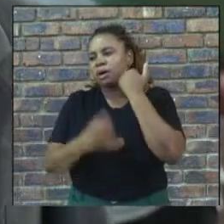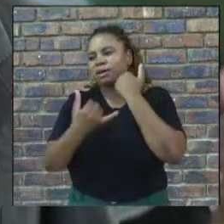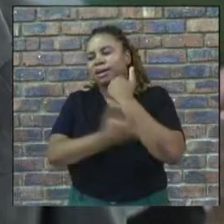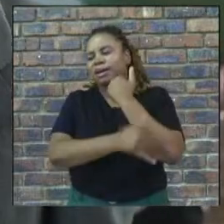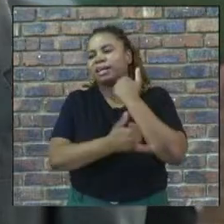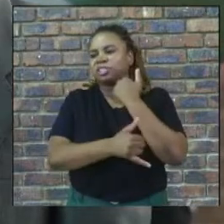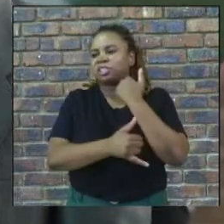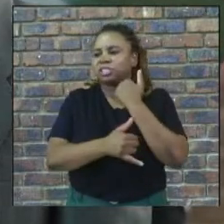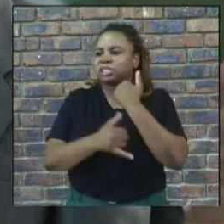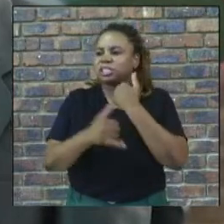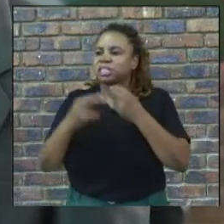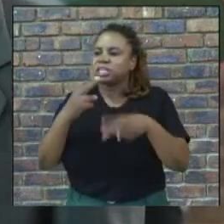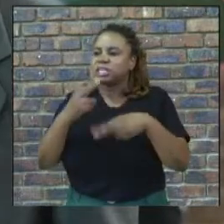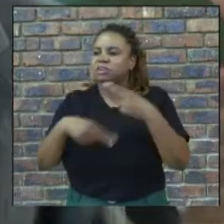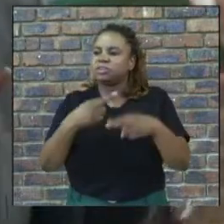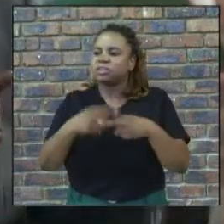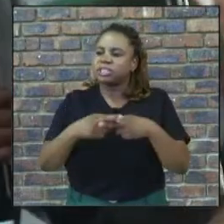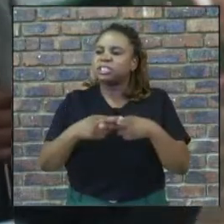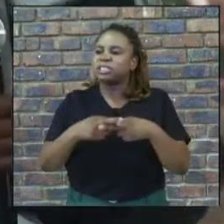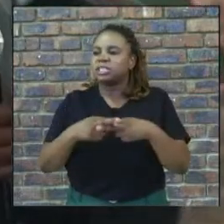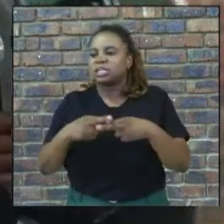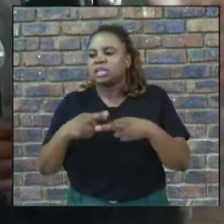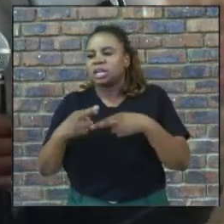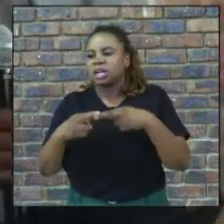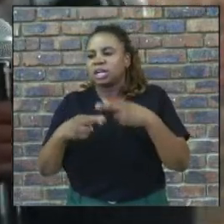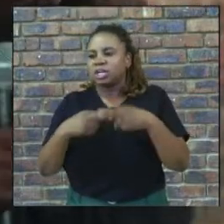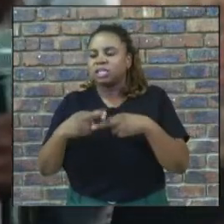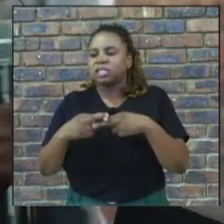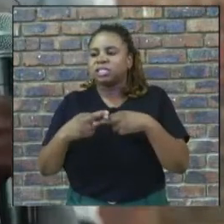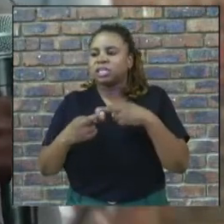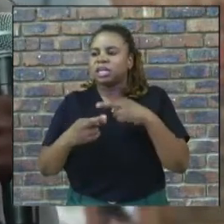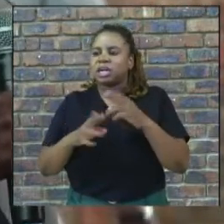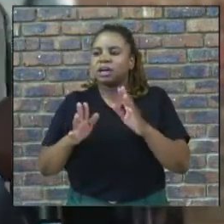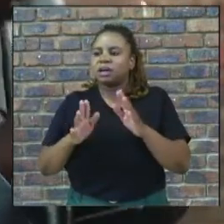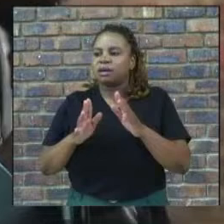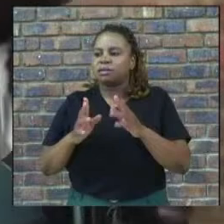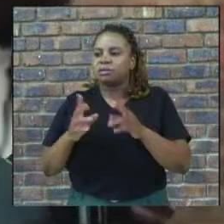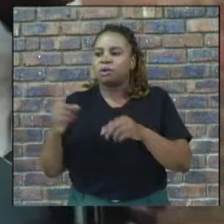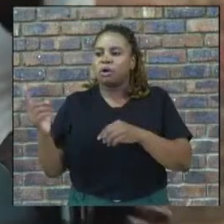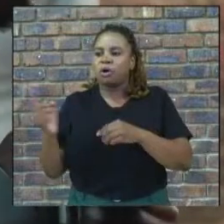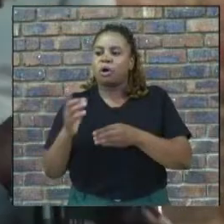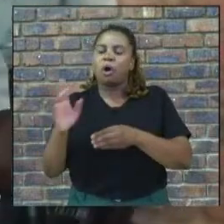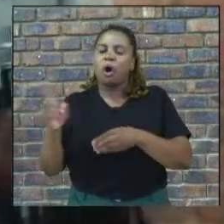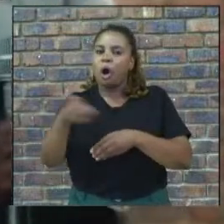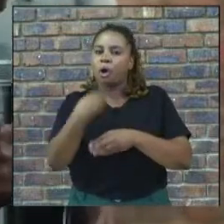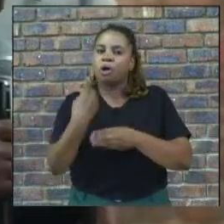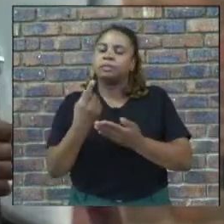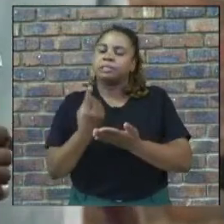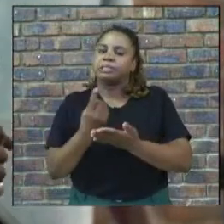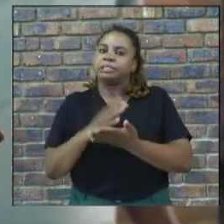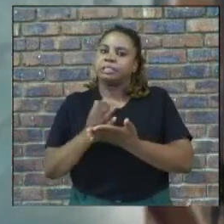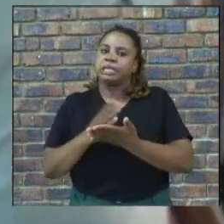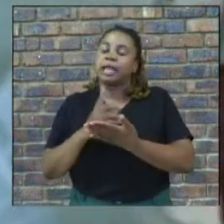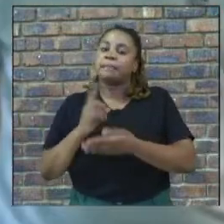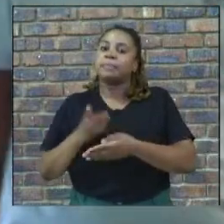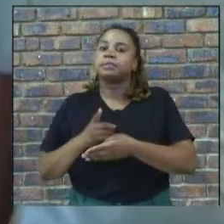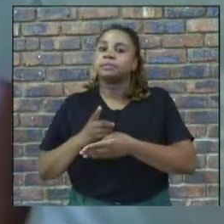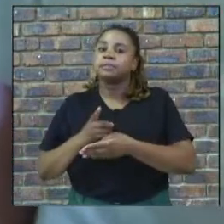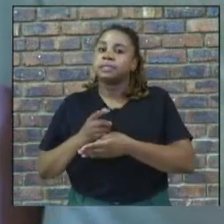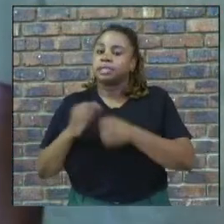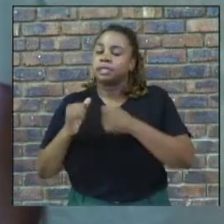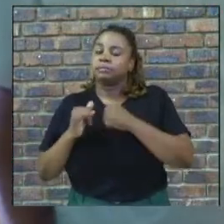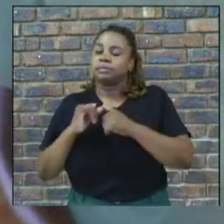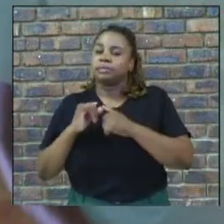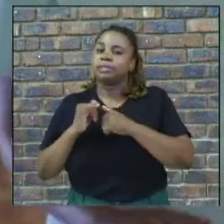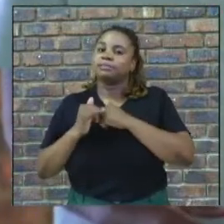No, guys, thank you. But have people on the ground, please. Come to us on the ground. This is our country.